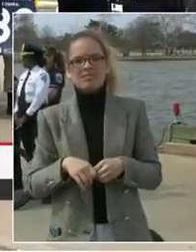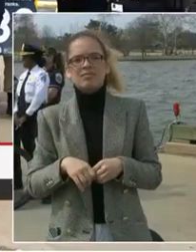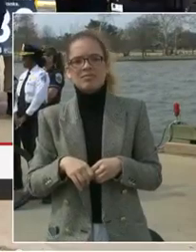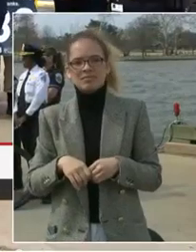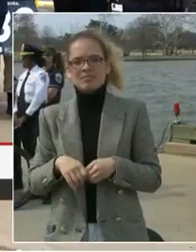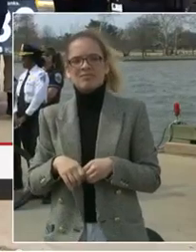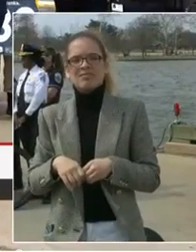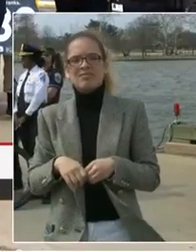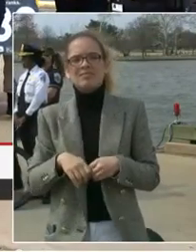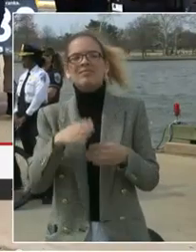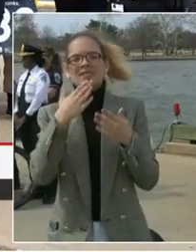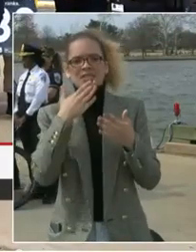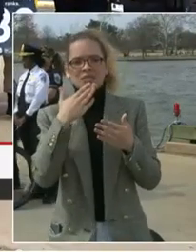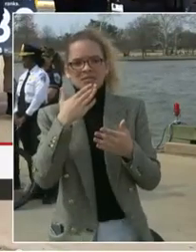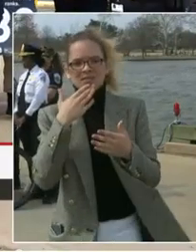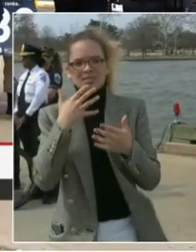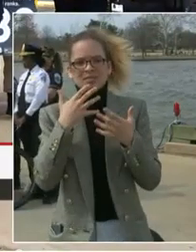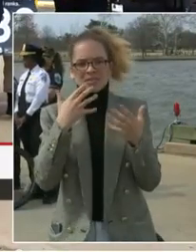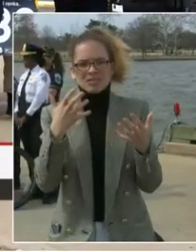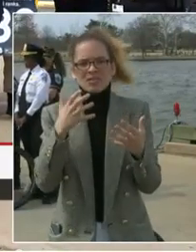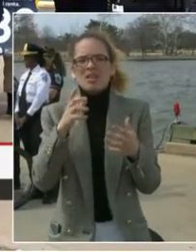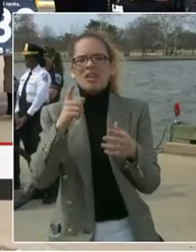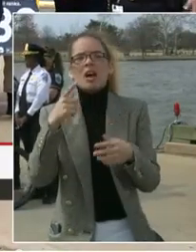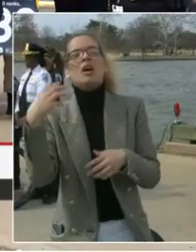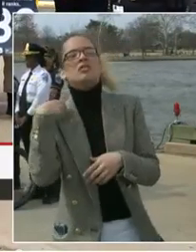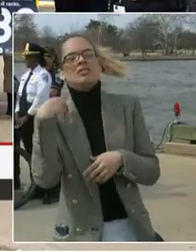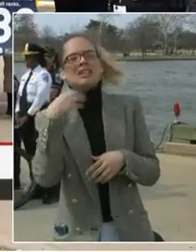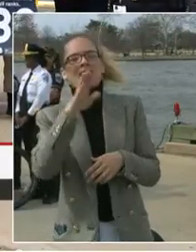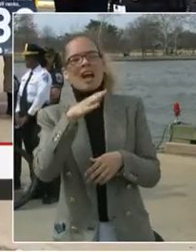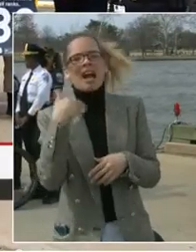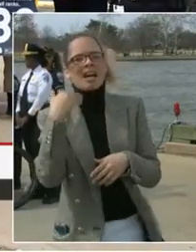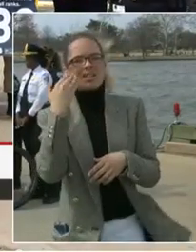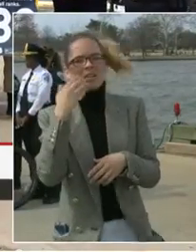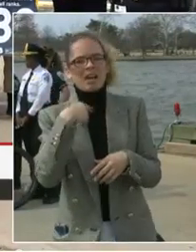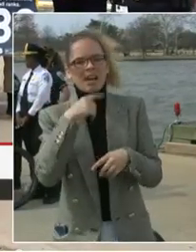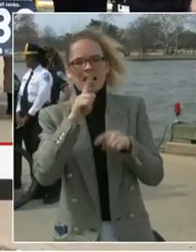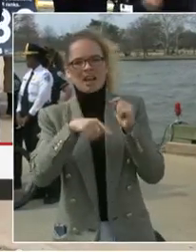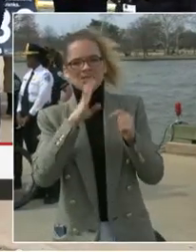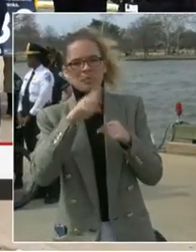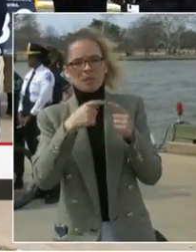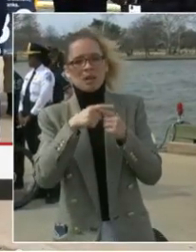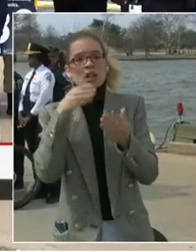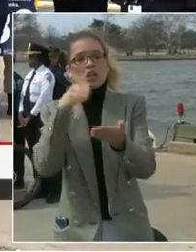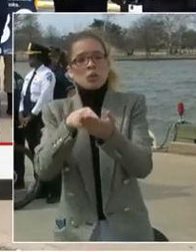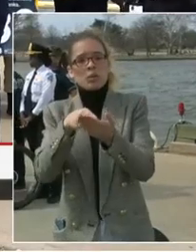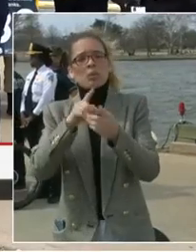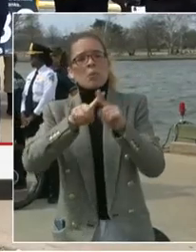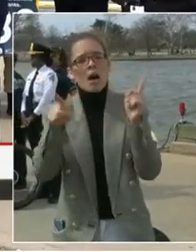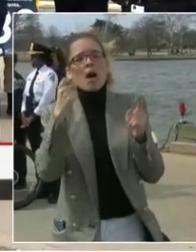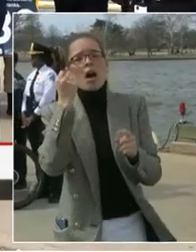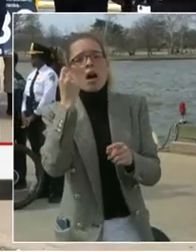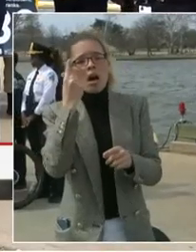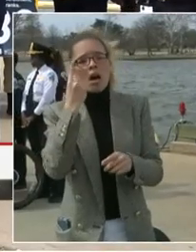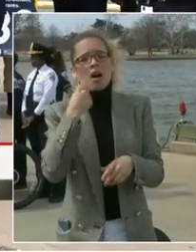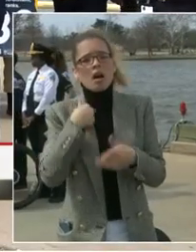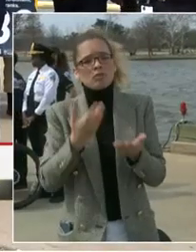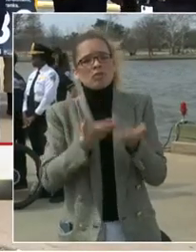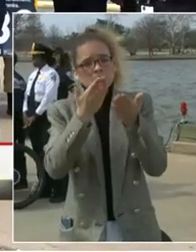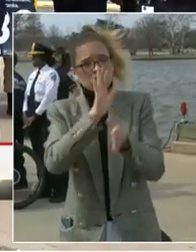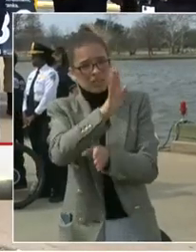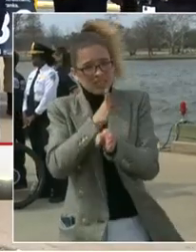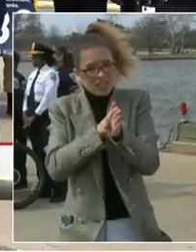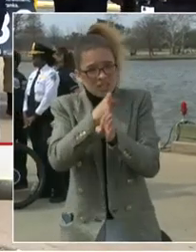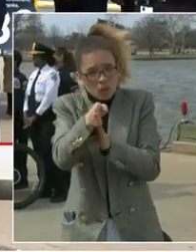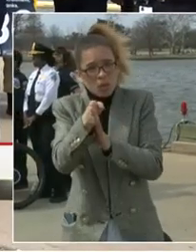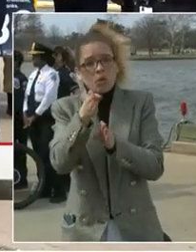Thank you so much, Mayor. So Chief, I appreciate you can't talk about the lawsuit, but given the lawsuit, do you recommend this as a career path for young women,